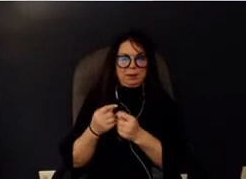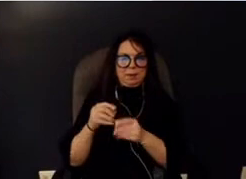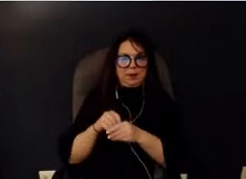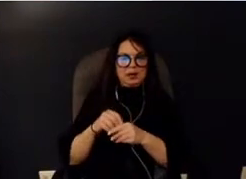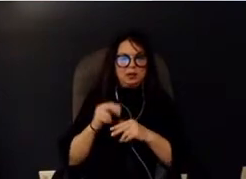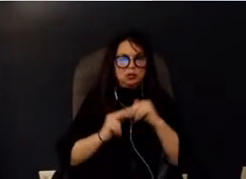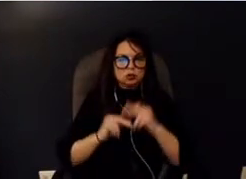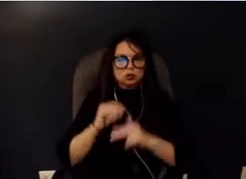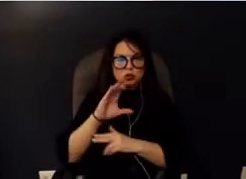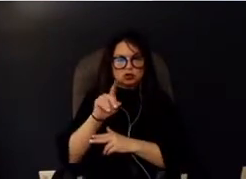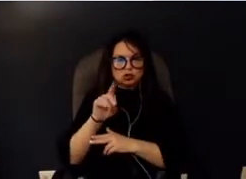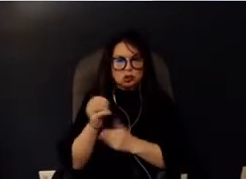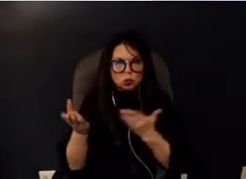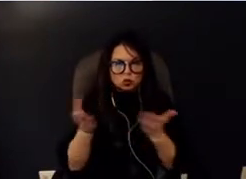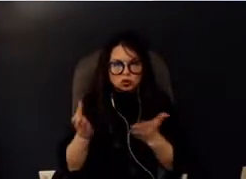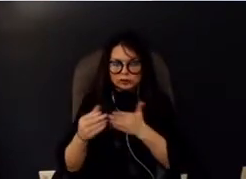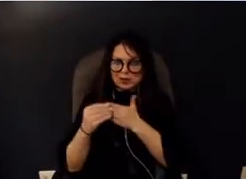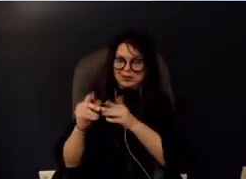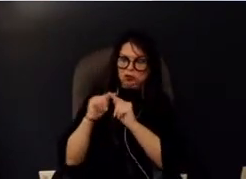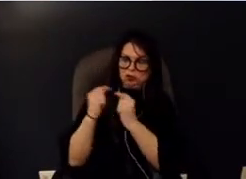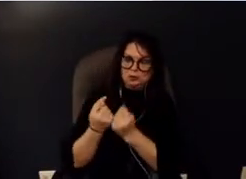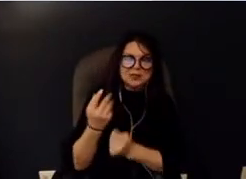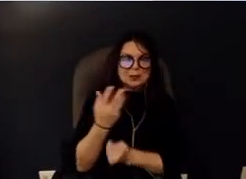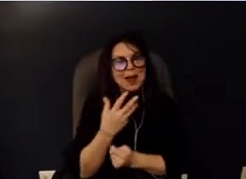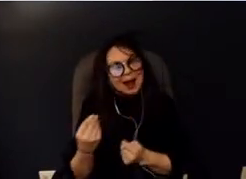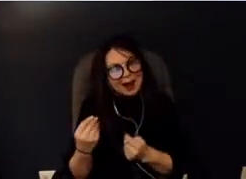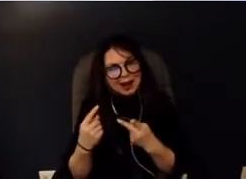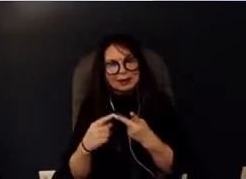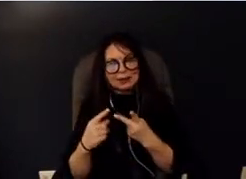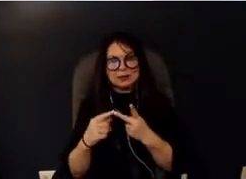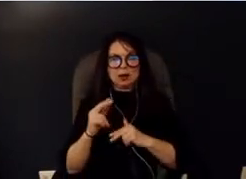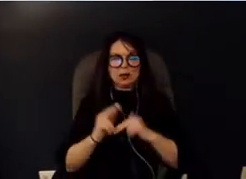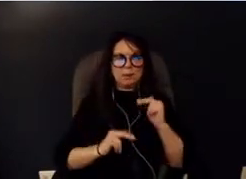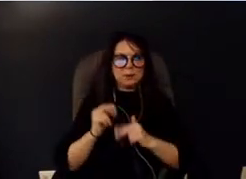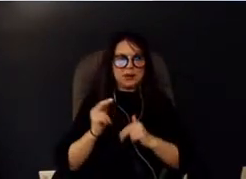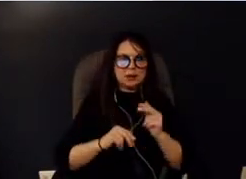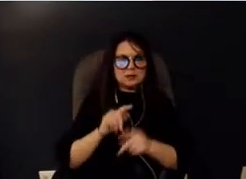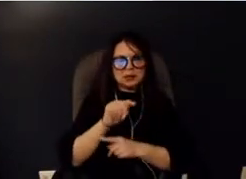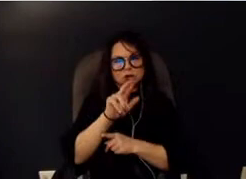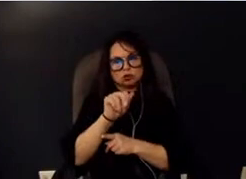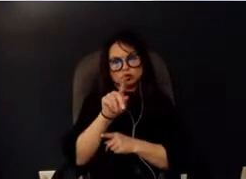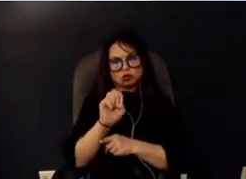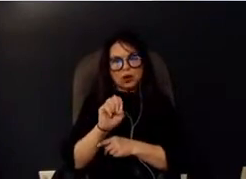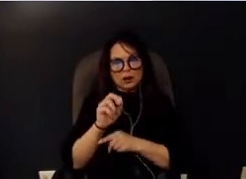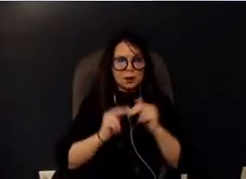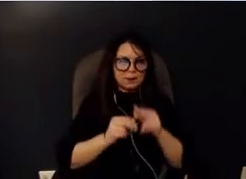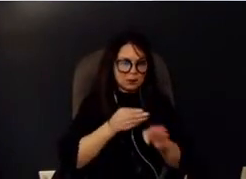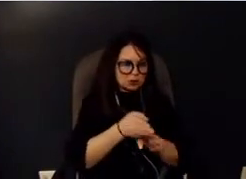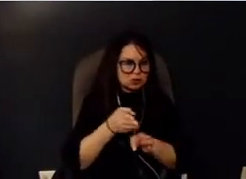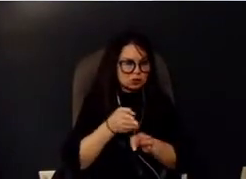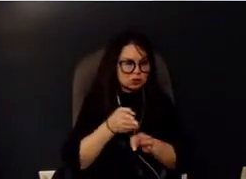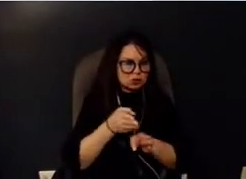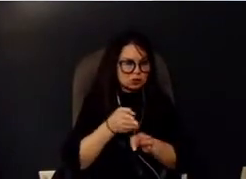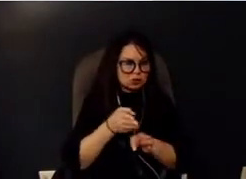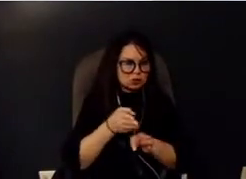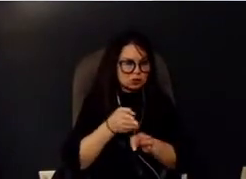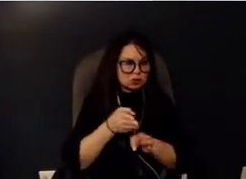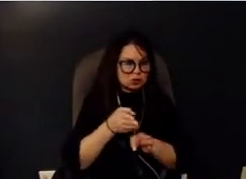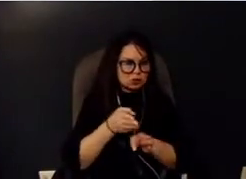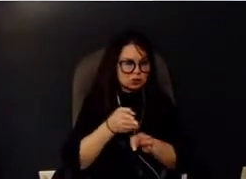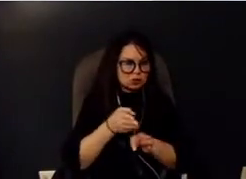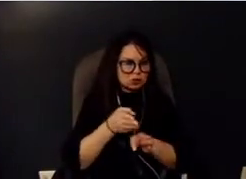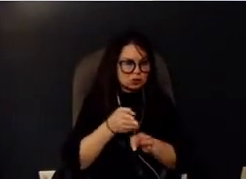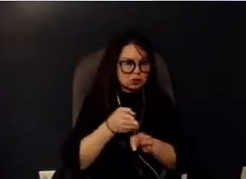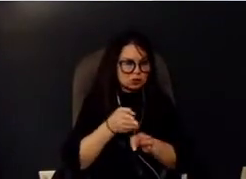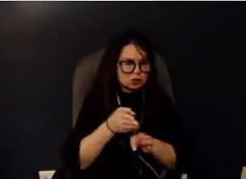well as, again, the building trades members who've done an absolutely phenomenal job of ensuring